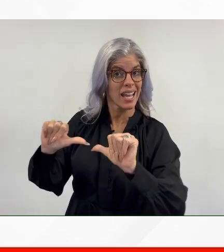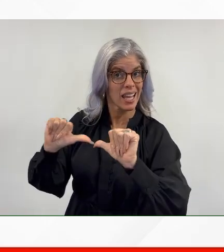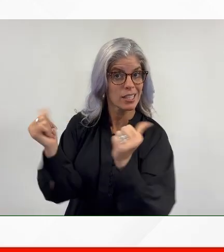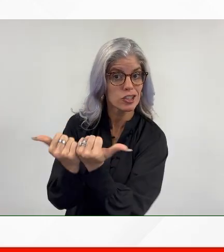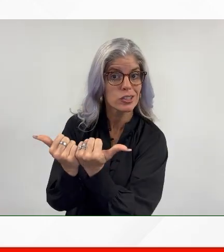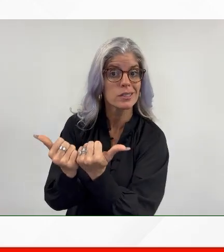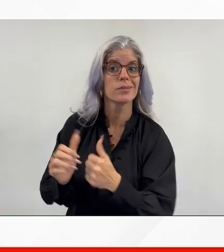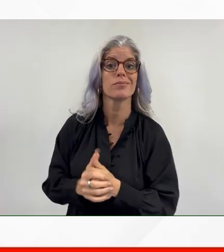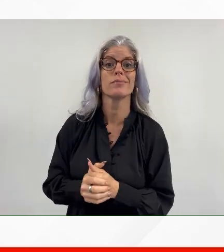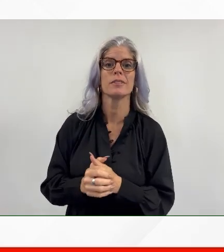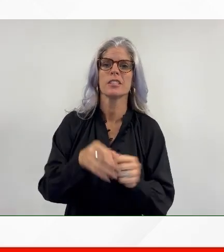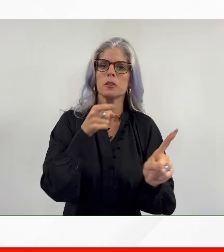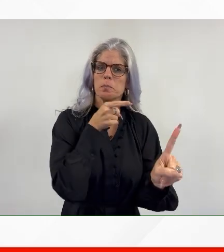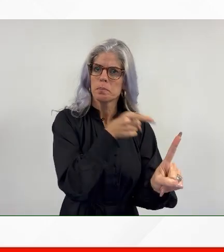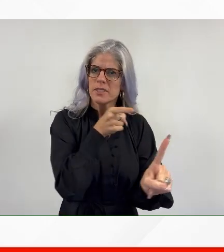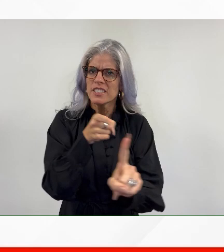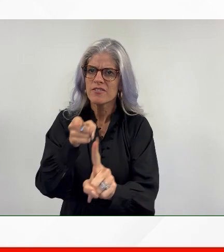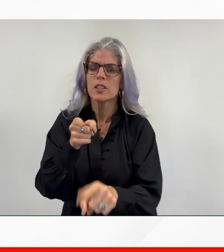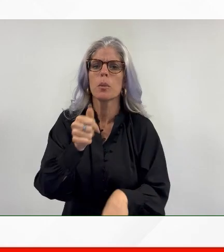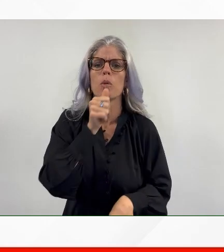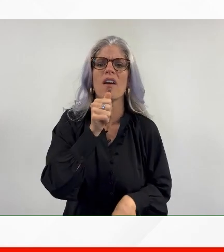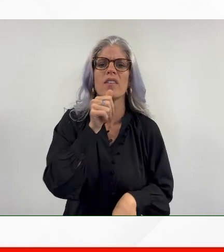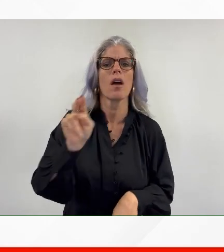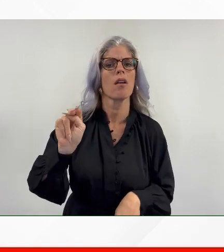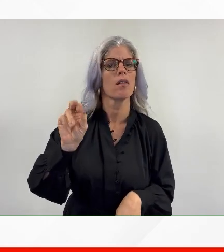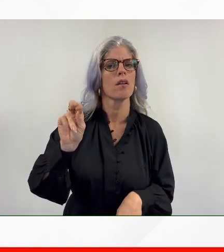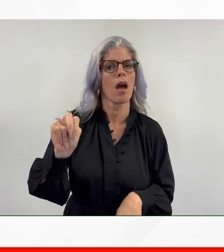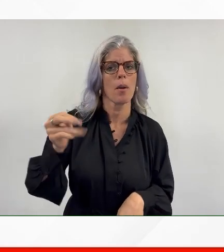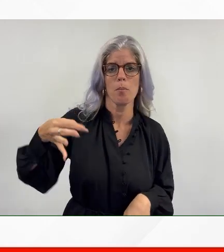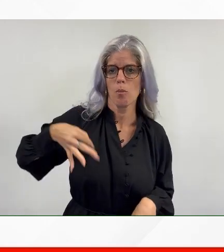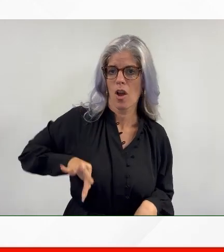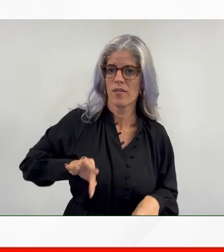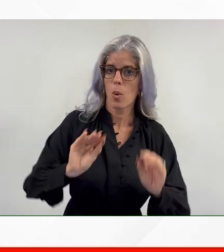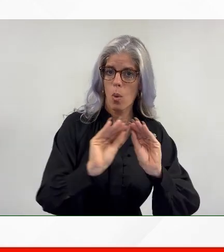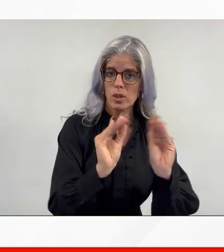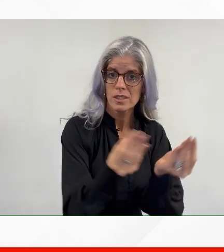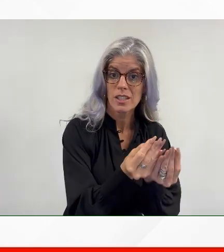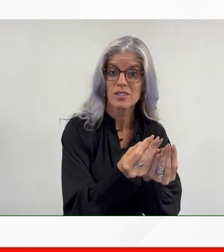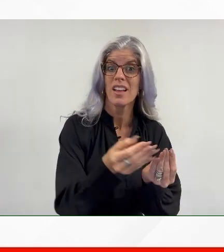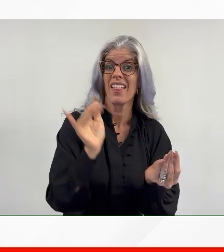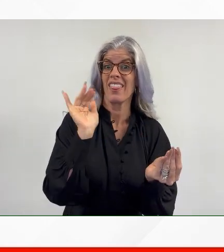including houses of worship, and other state political subdivisions.